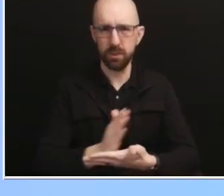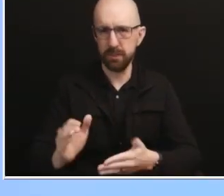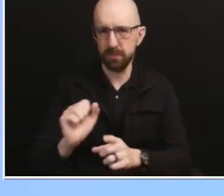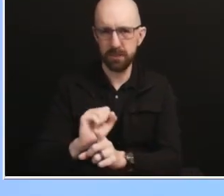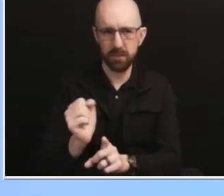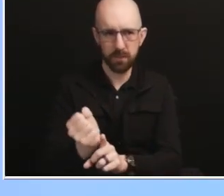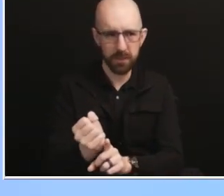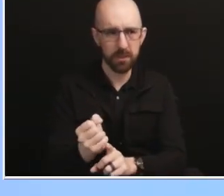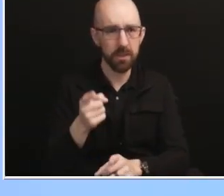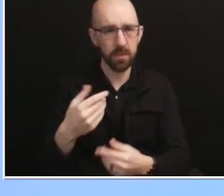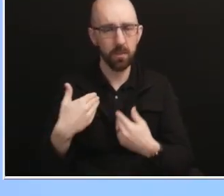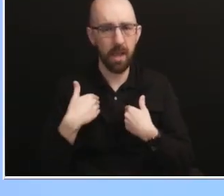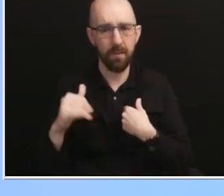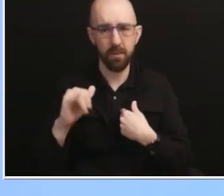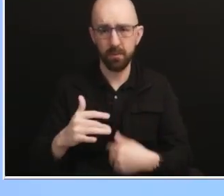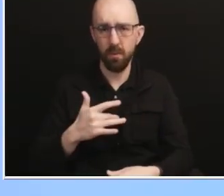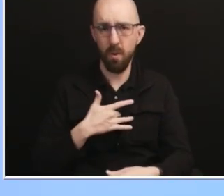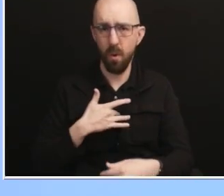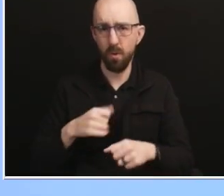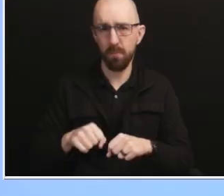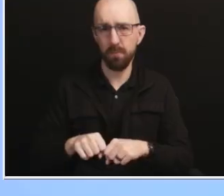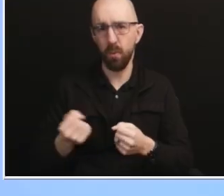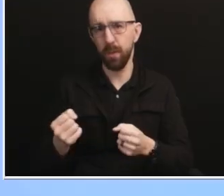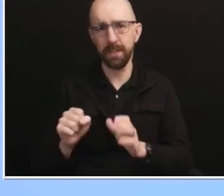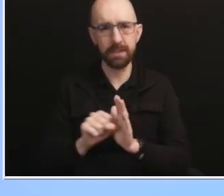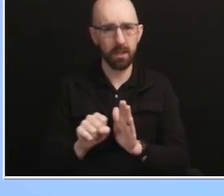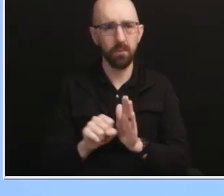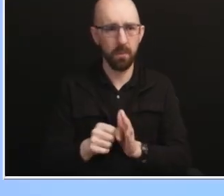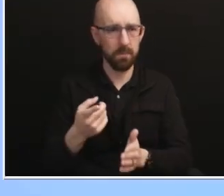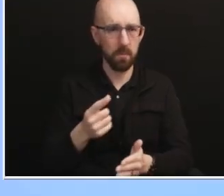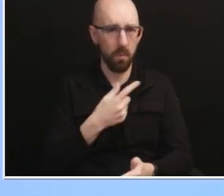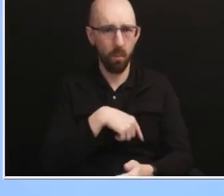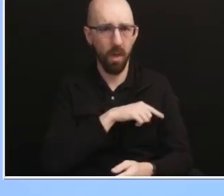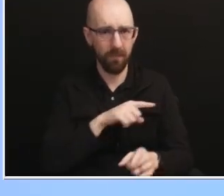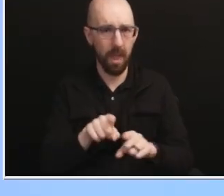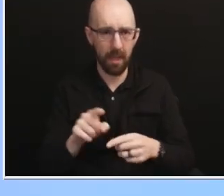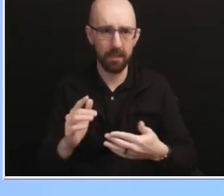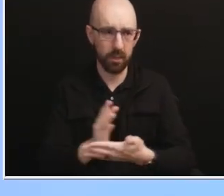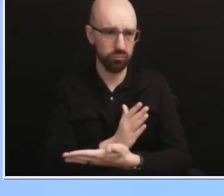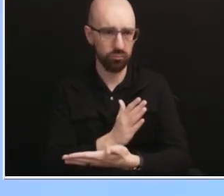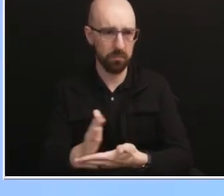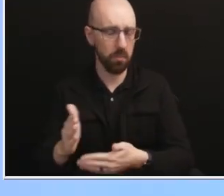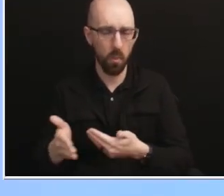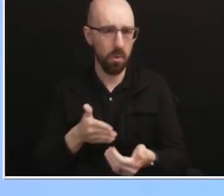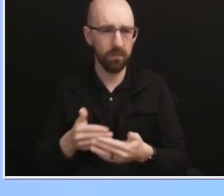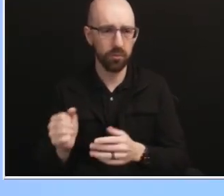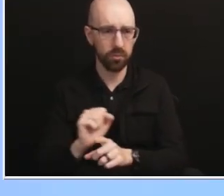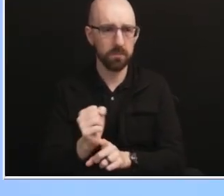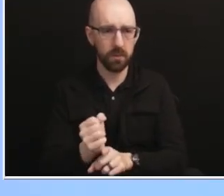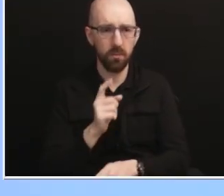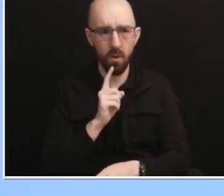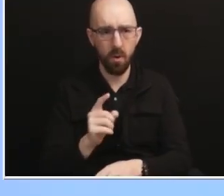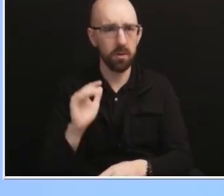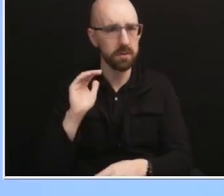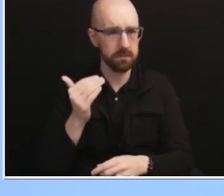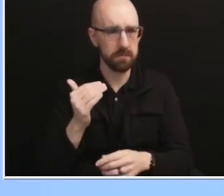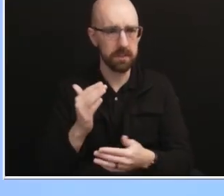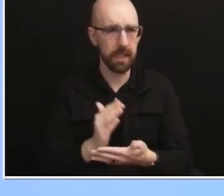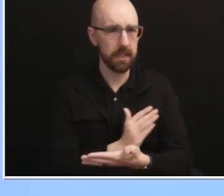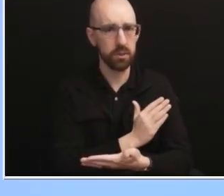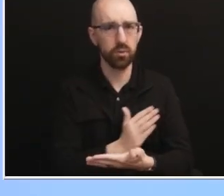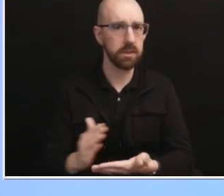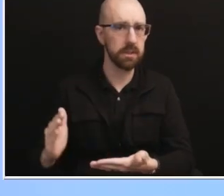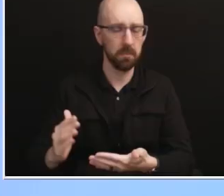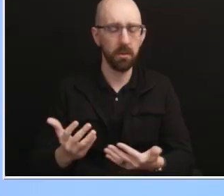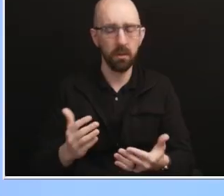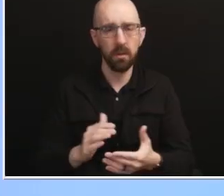this a broken heart syndrome, I think you'll qualify as extreme, or whatever the circumstances seem to be extreme. But really,